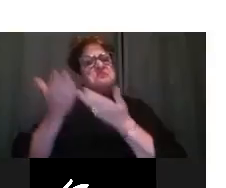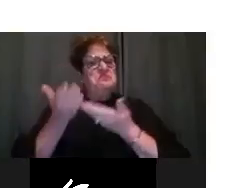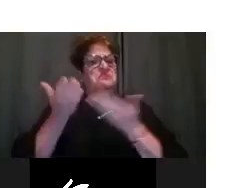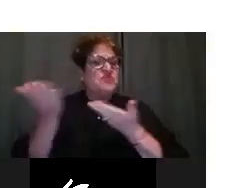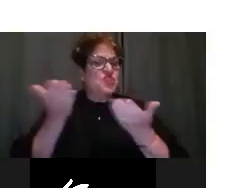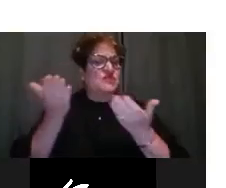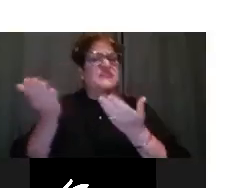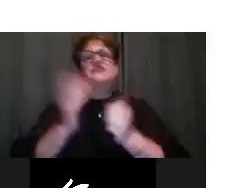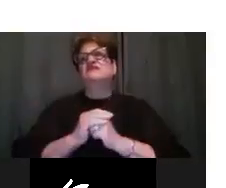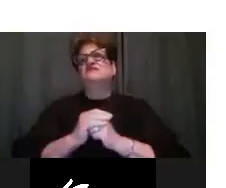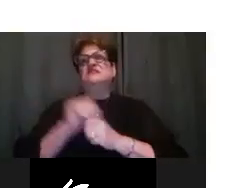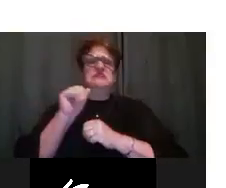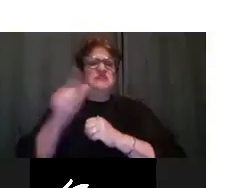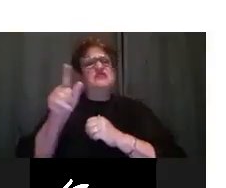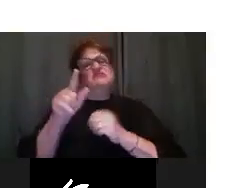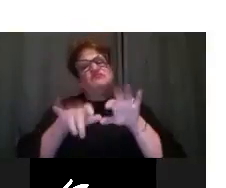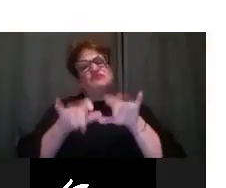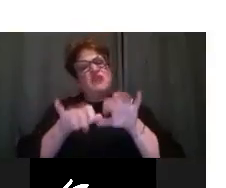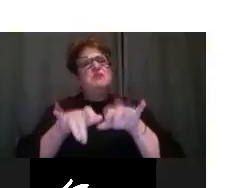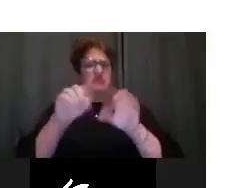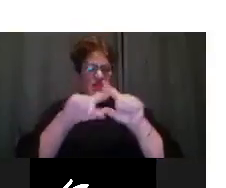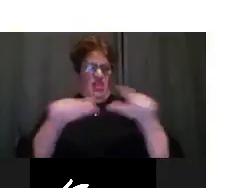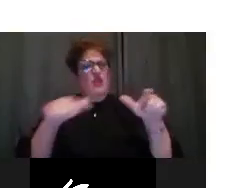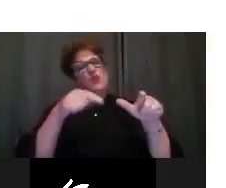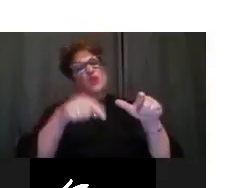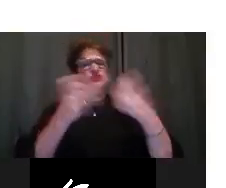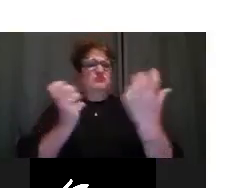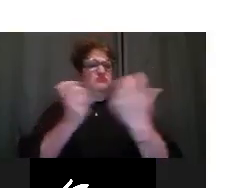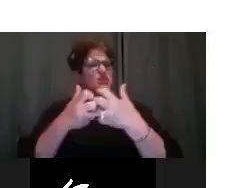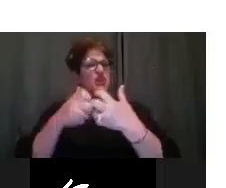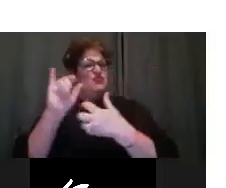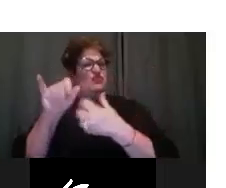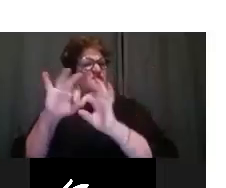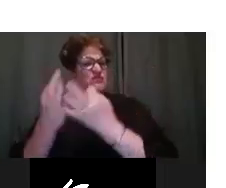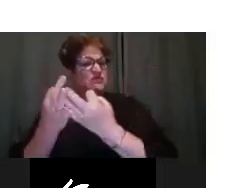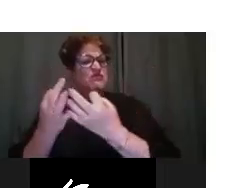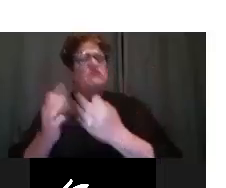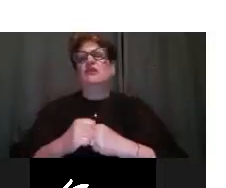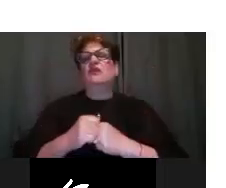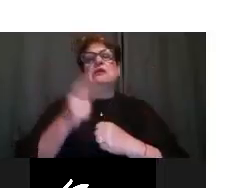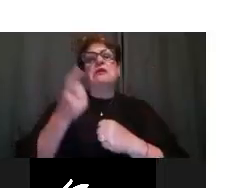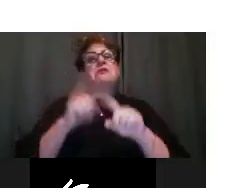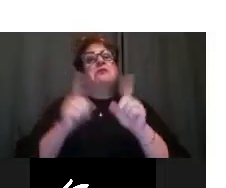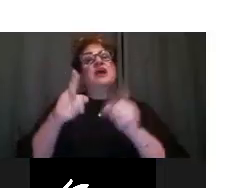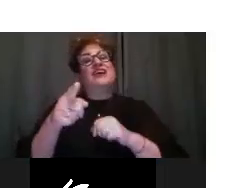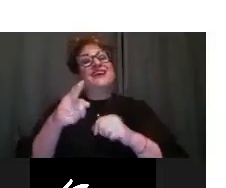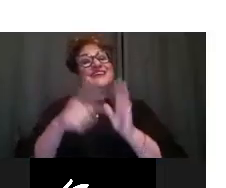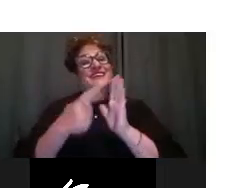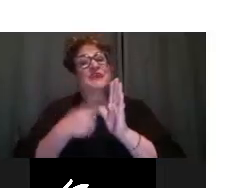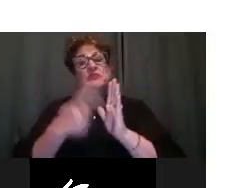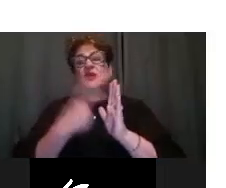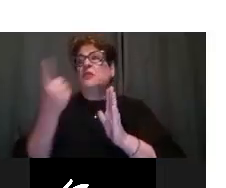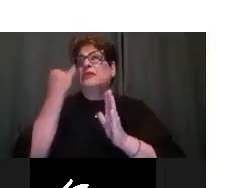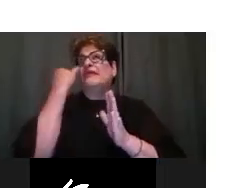and families language. However, when they would sometimes obtain a